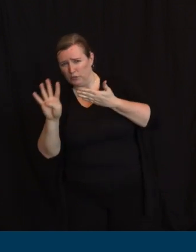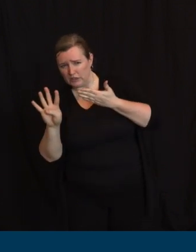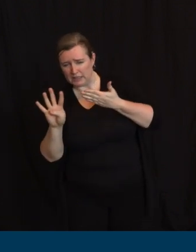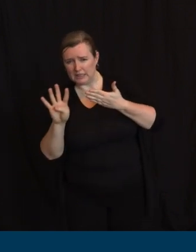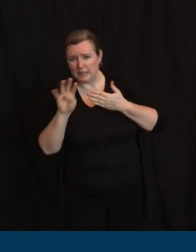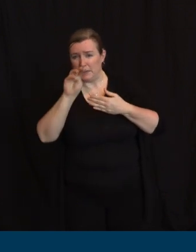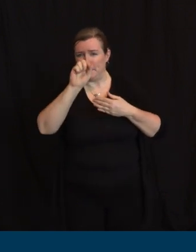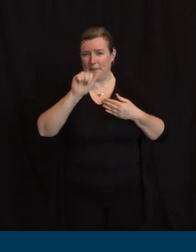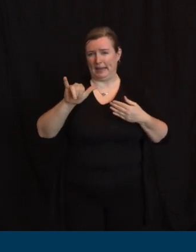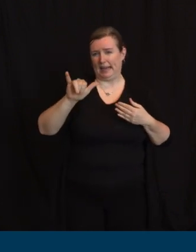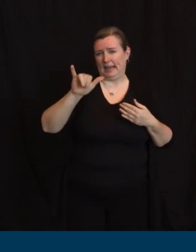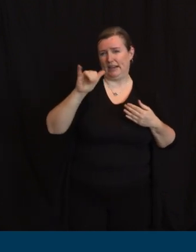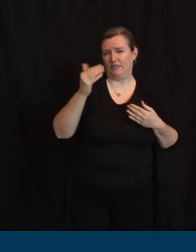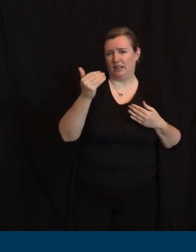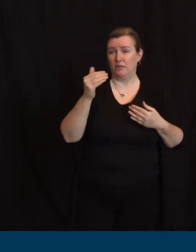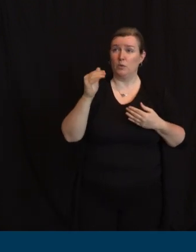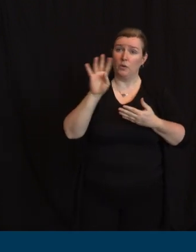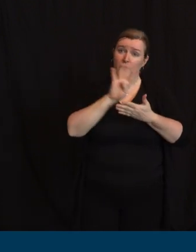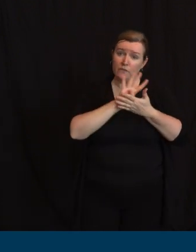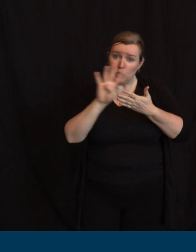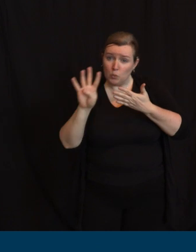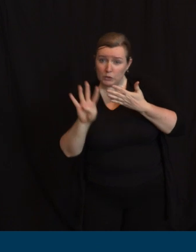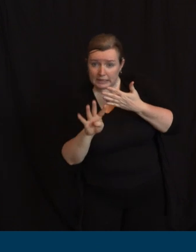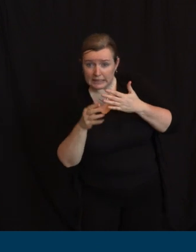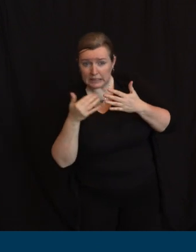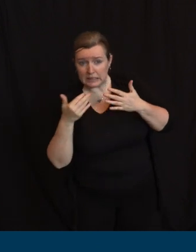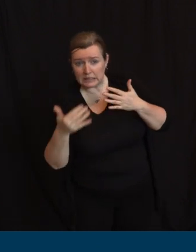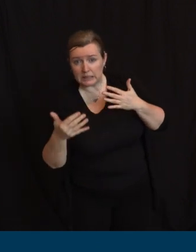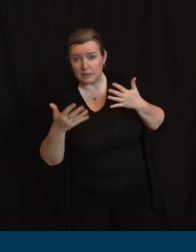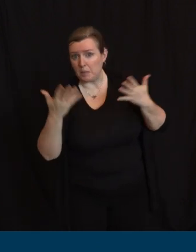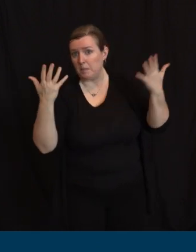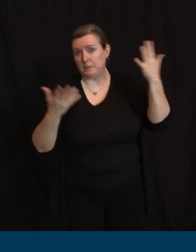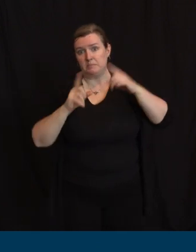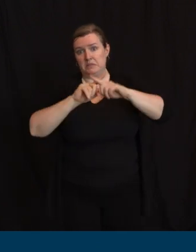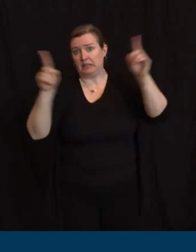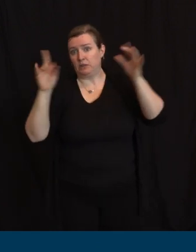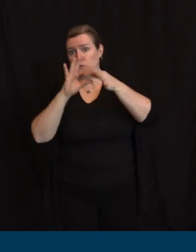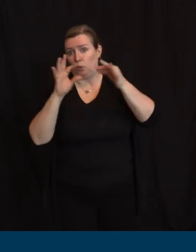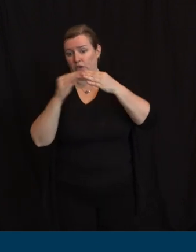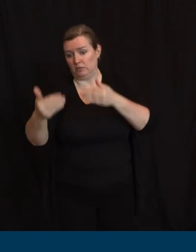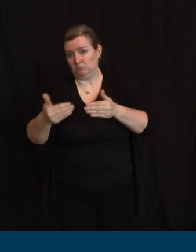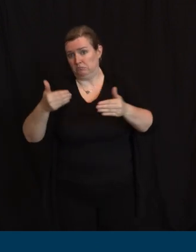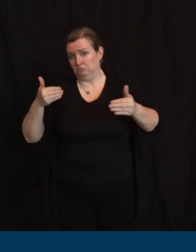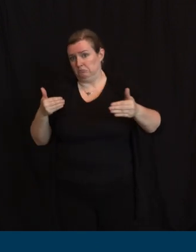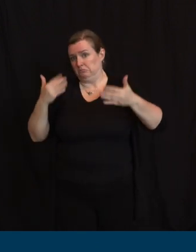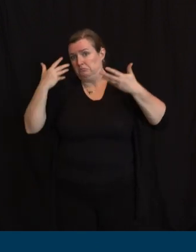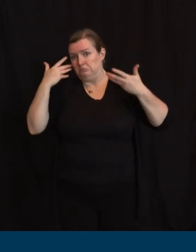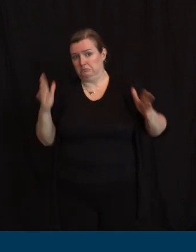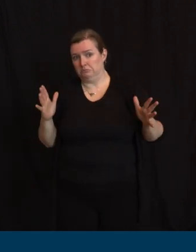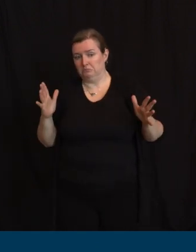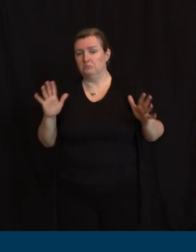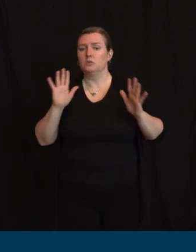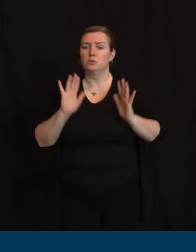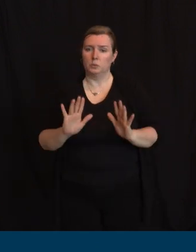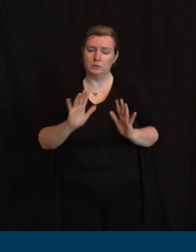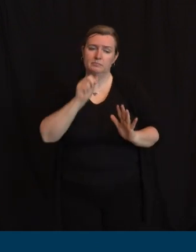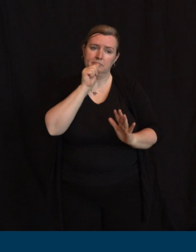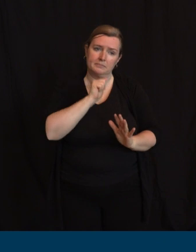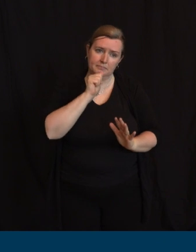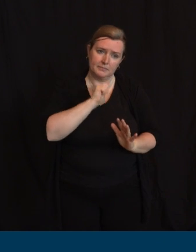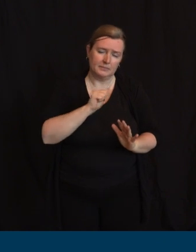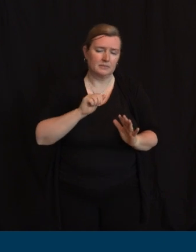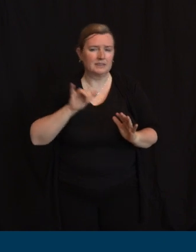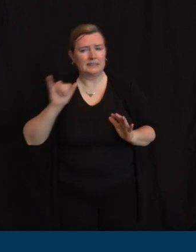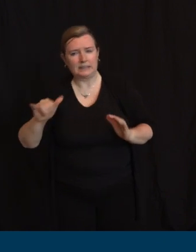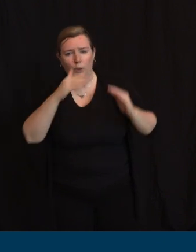different message at that point. It's up to all of us to stay at it. Please, God, stay at it. Stay home. Stay away from each other. Let's